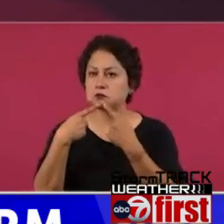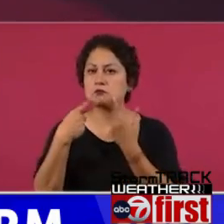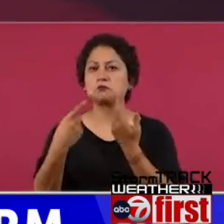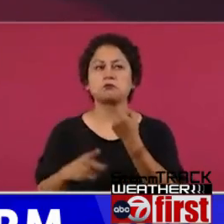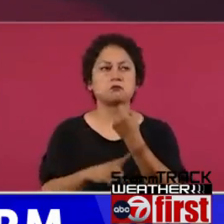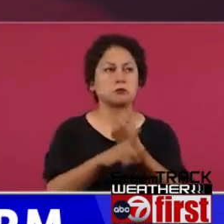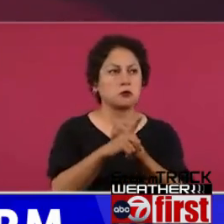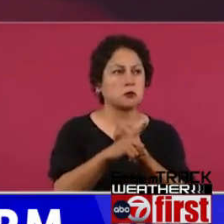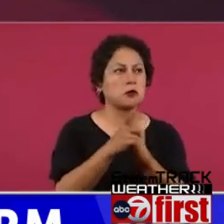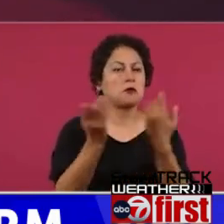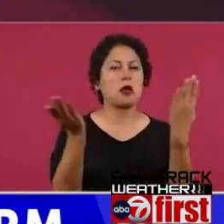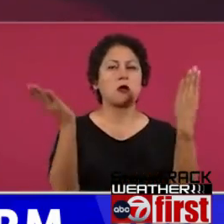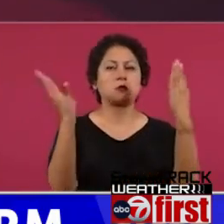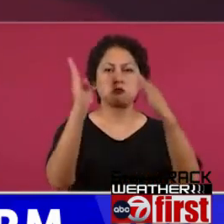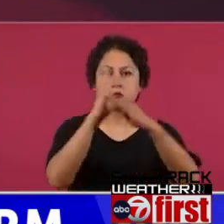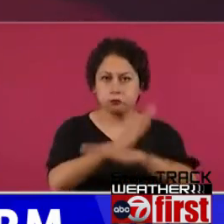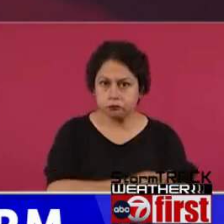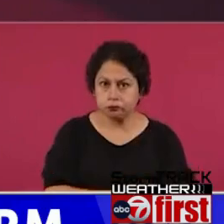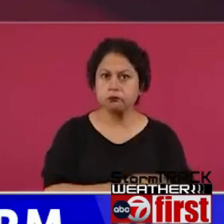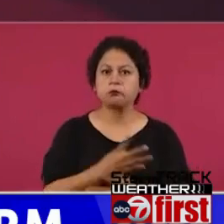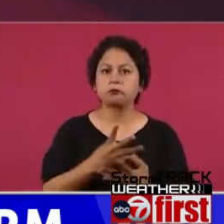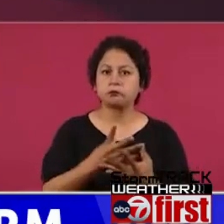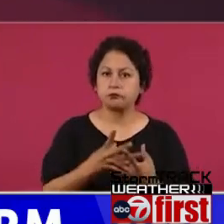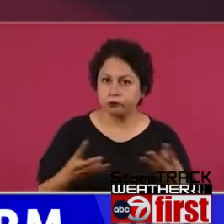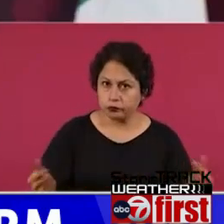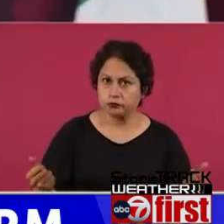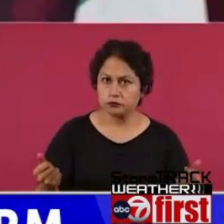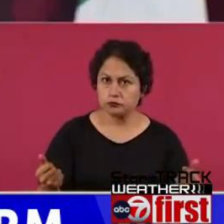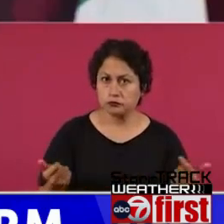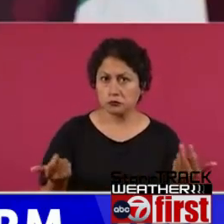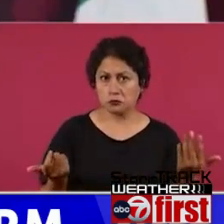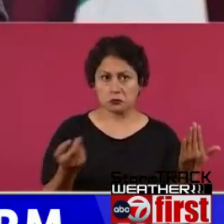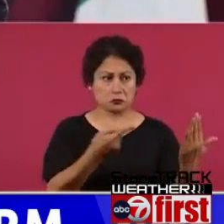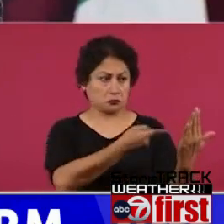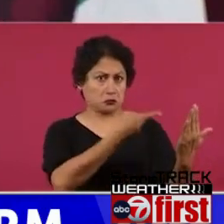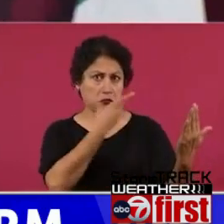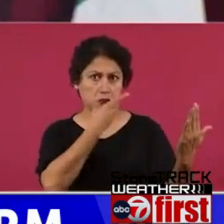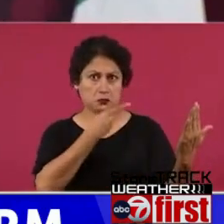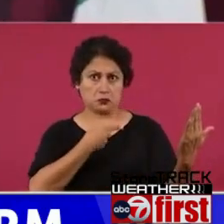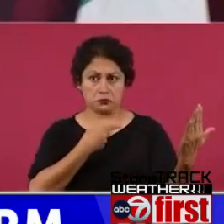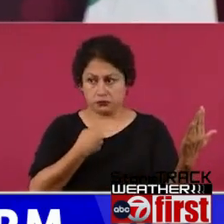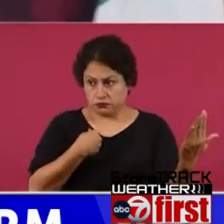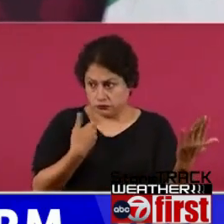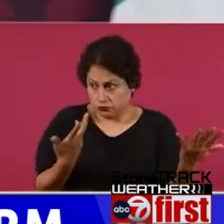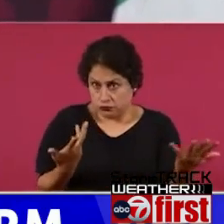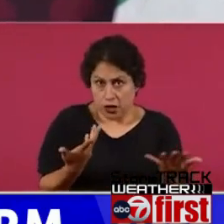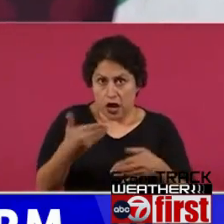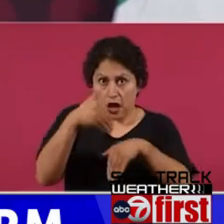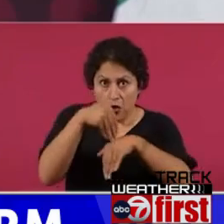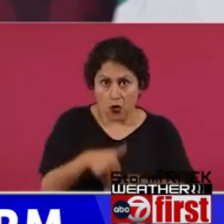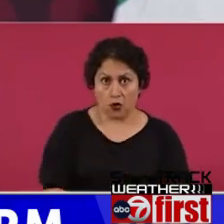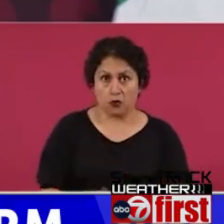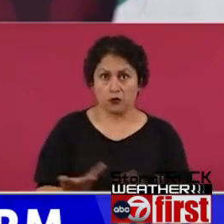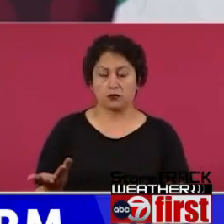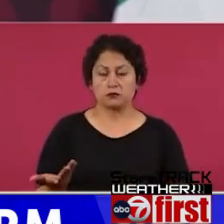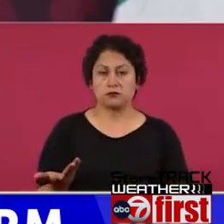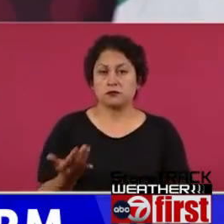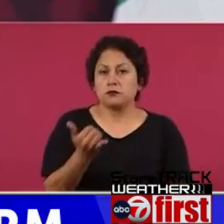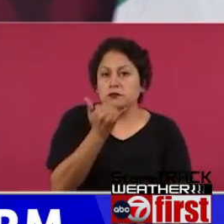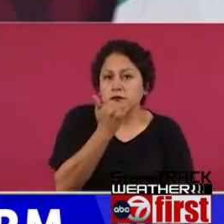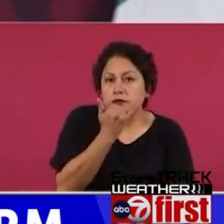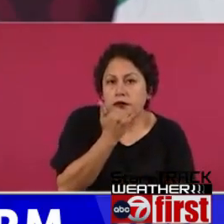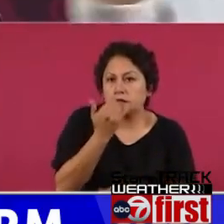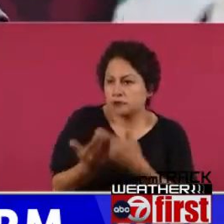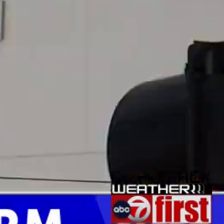Salazar to give his opinion on decisions made by Mexico. ¿Cómo le vamos a permitir? President López Obrador added he will take